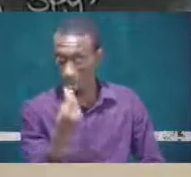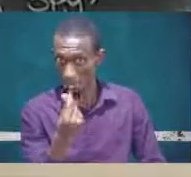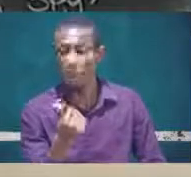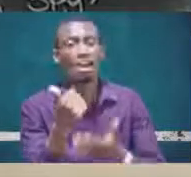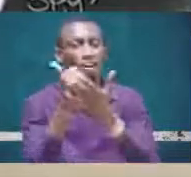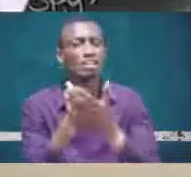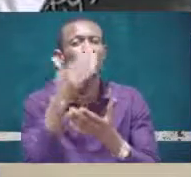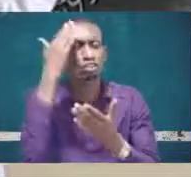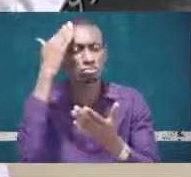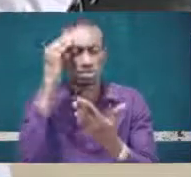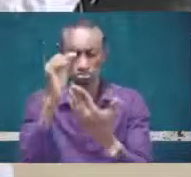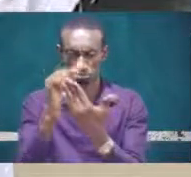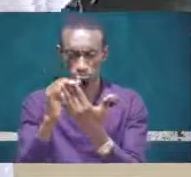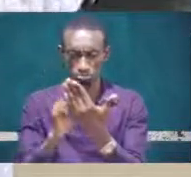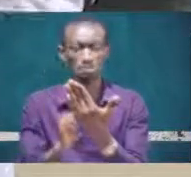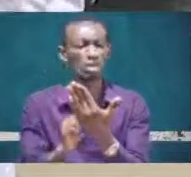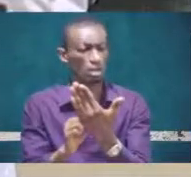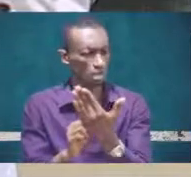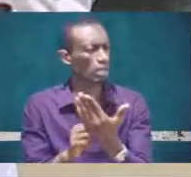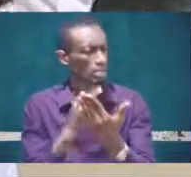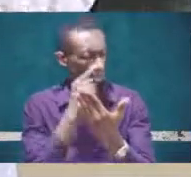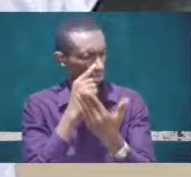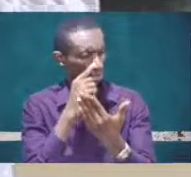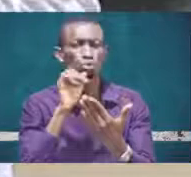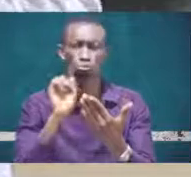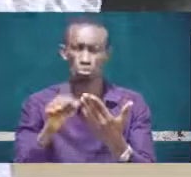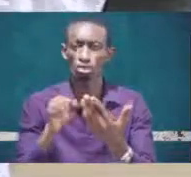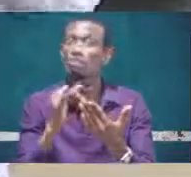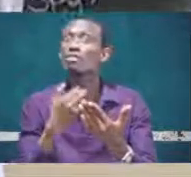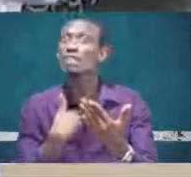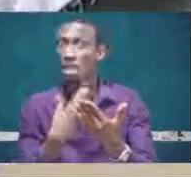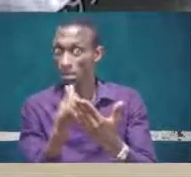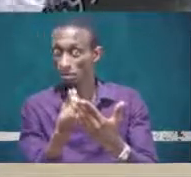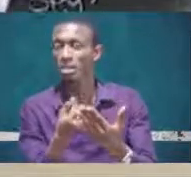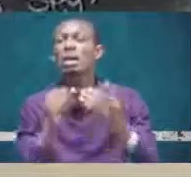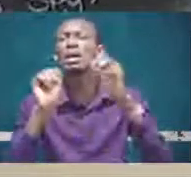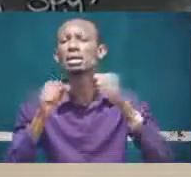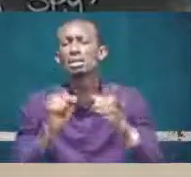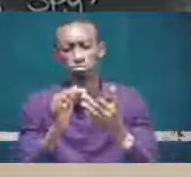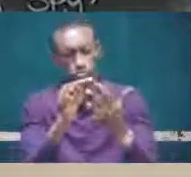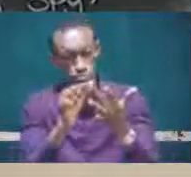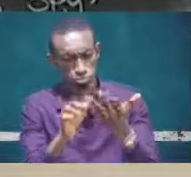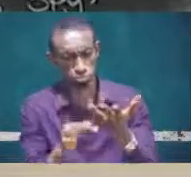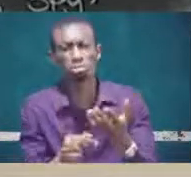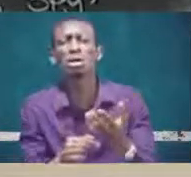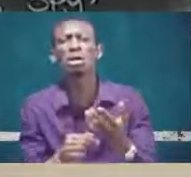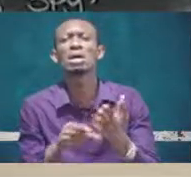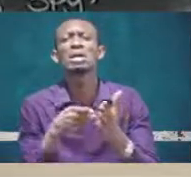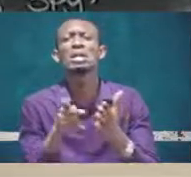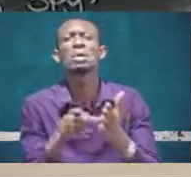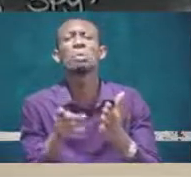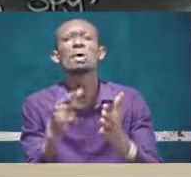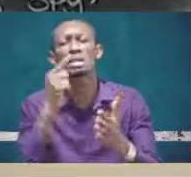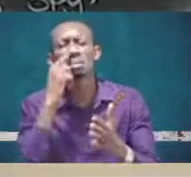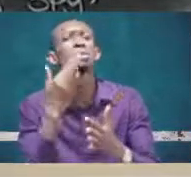in calculation, in accounting procedures. When you have money, you're able to calculate and know how much you can purchase using